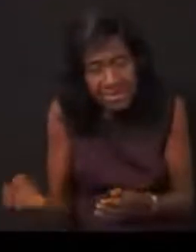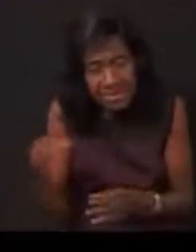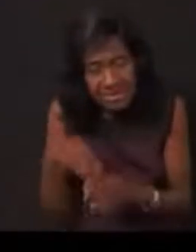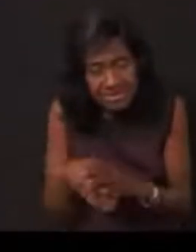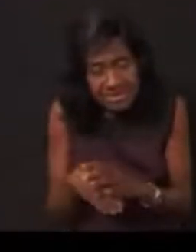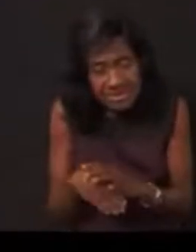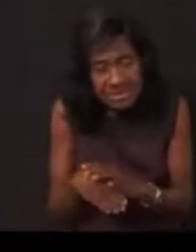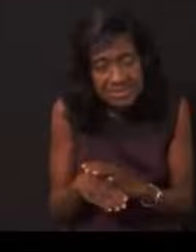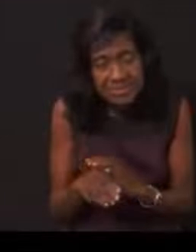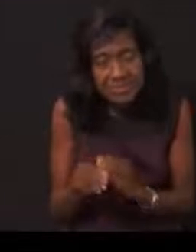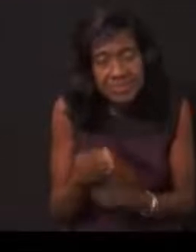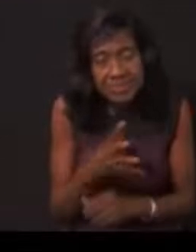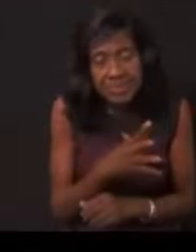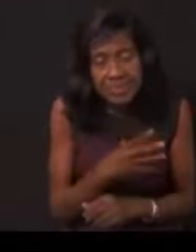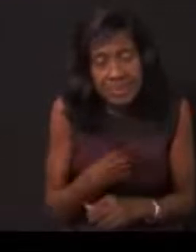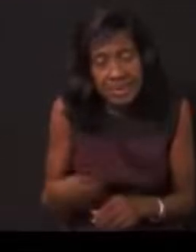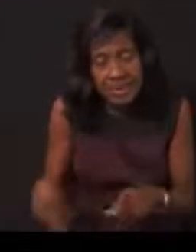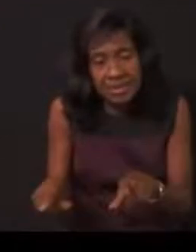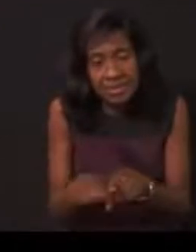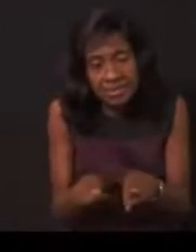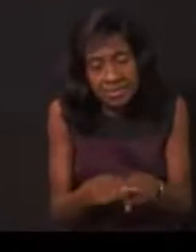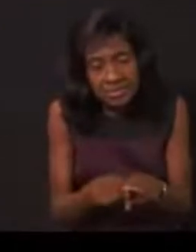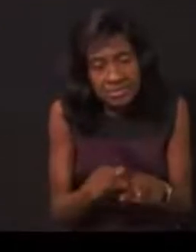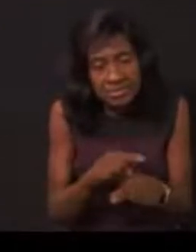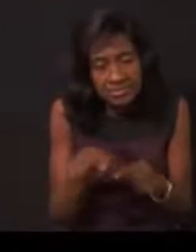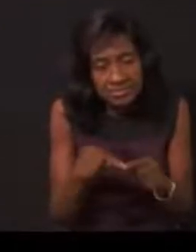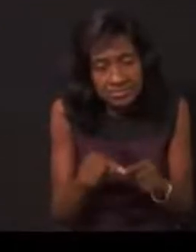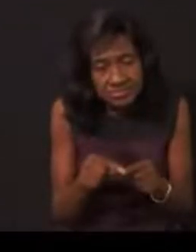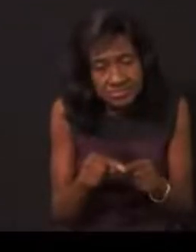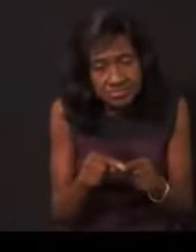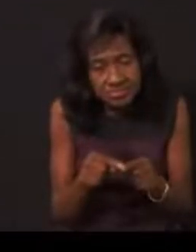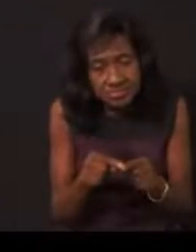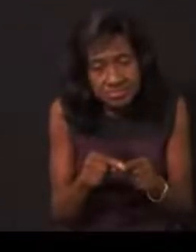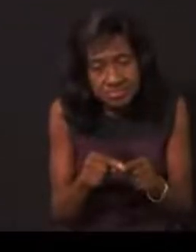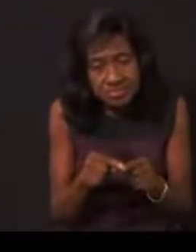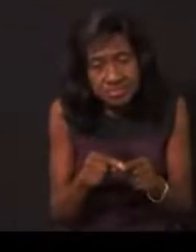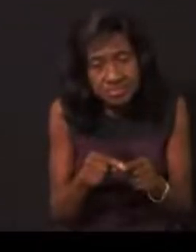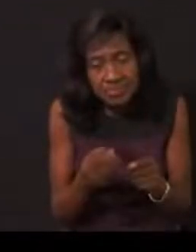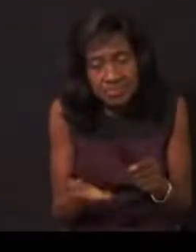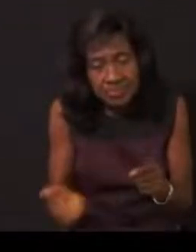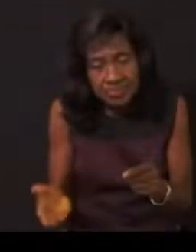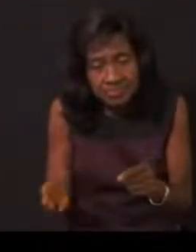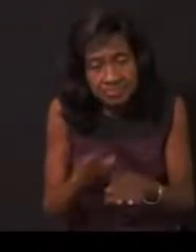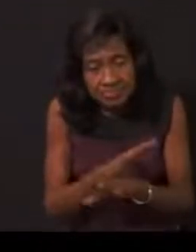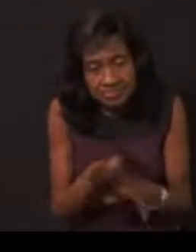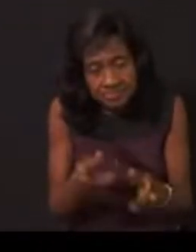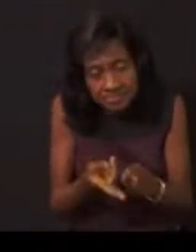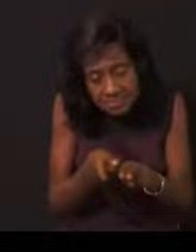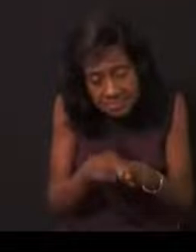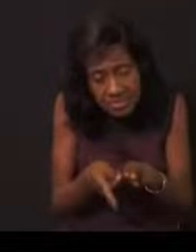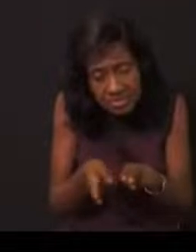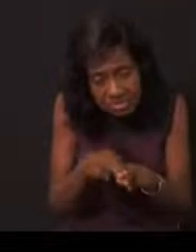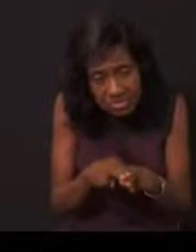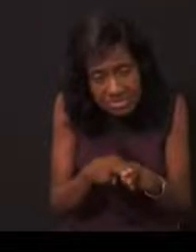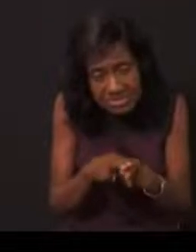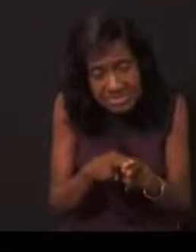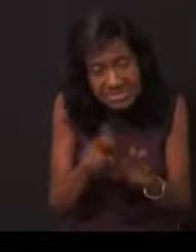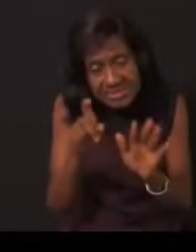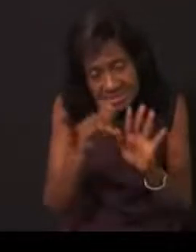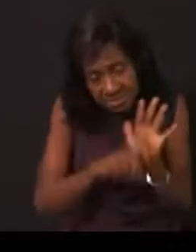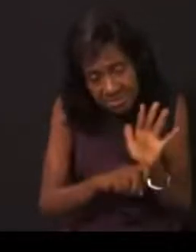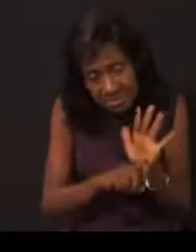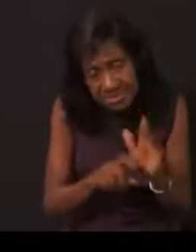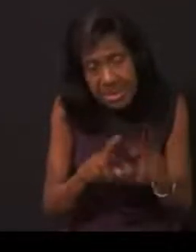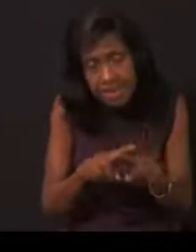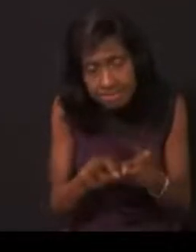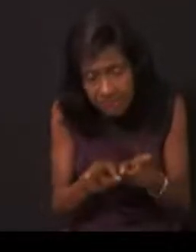itself hasn't increased in price directly, what has happened also is there's been a